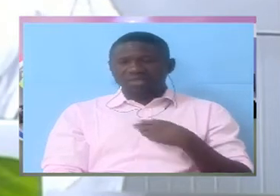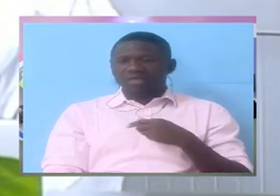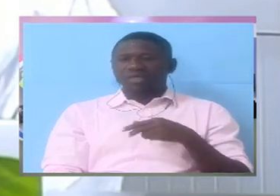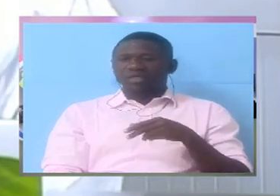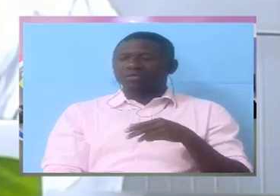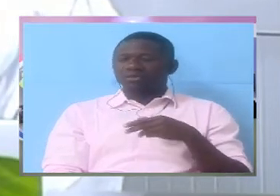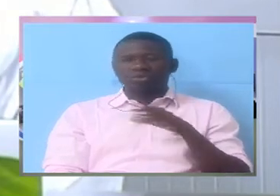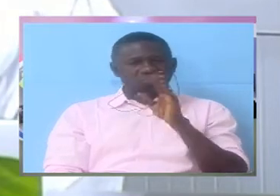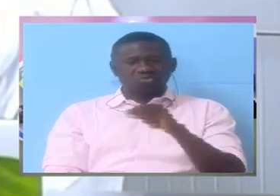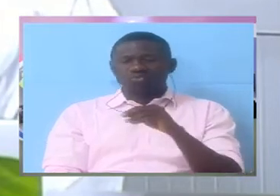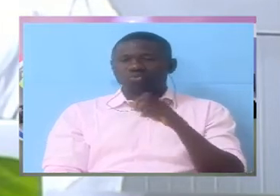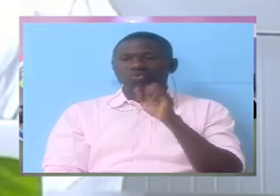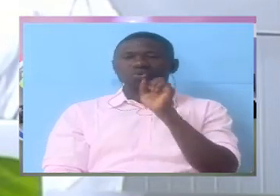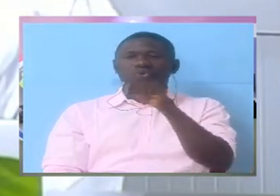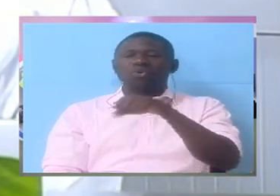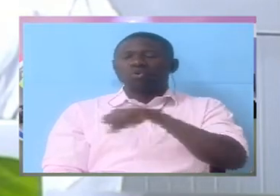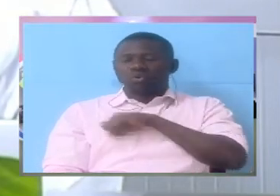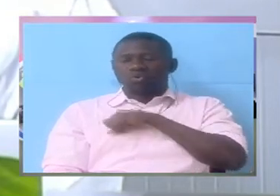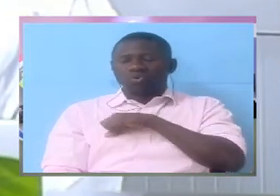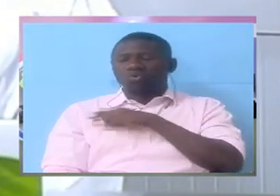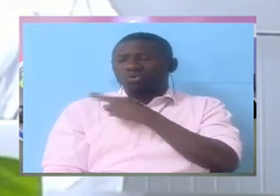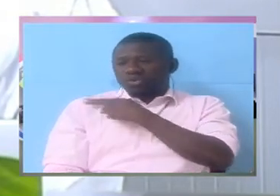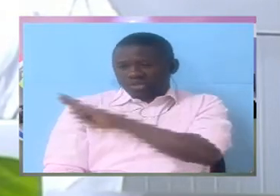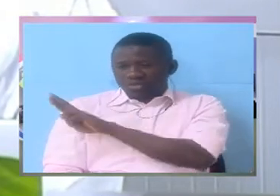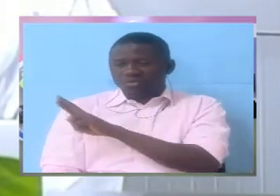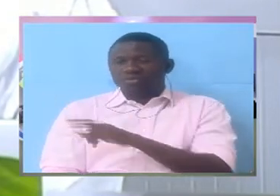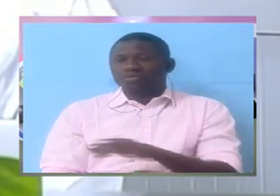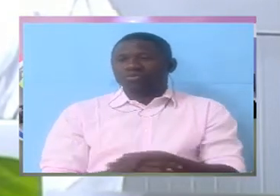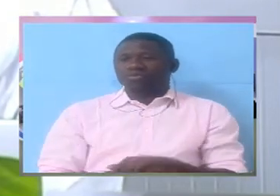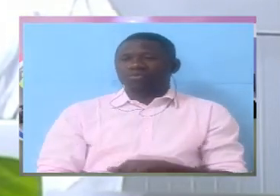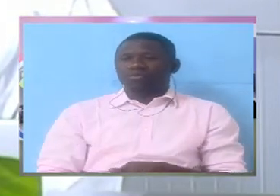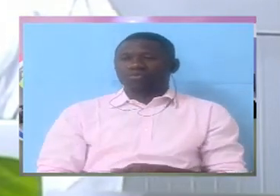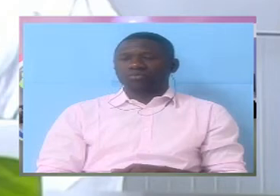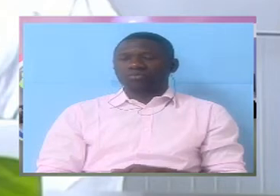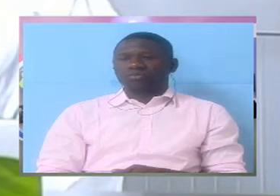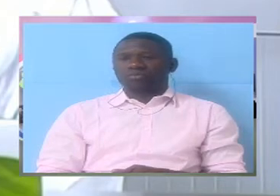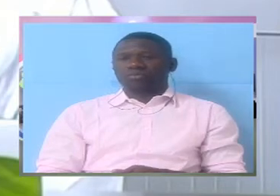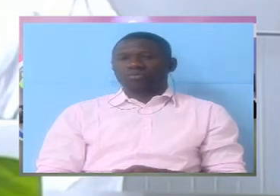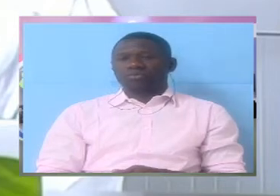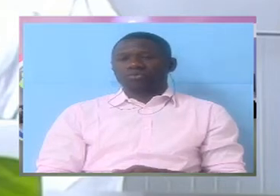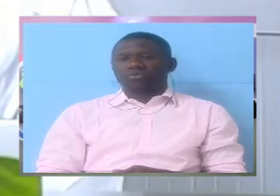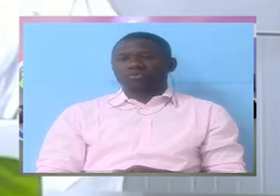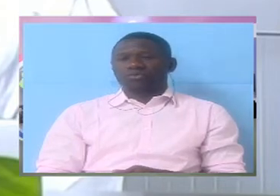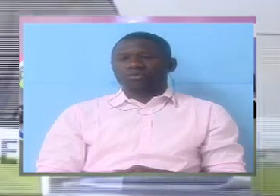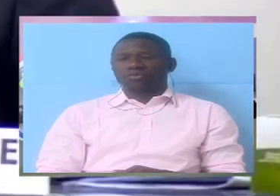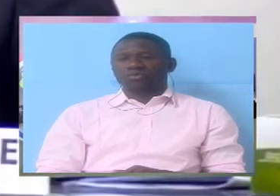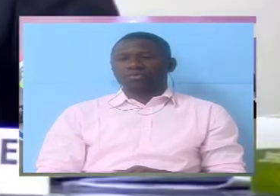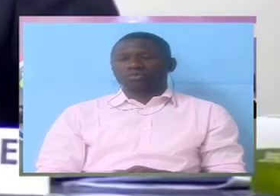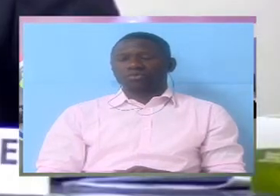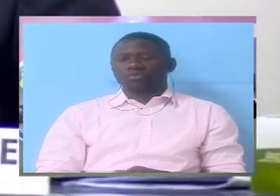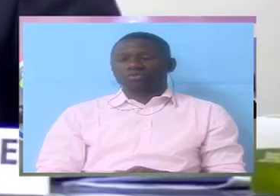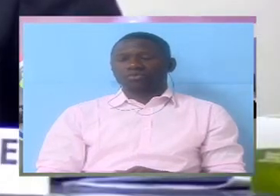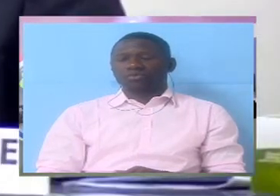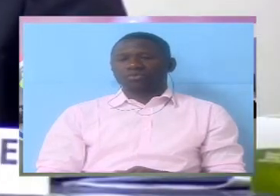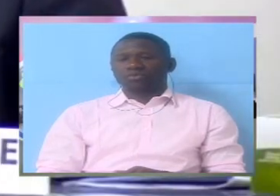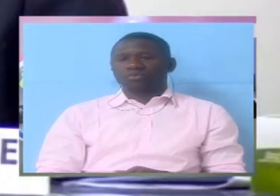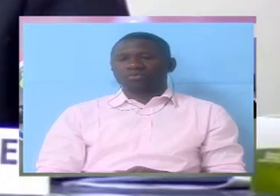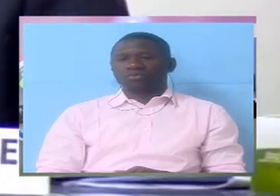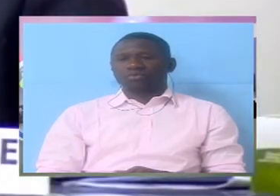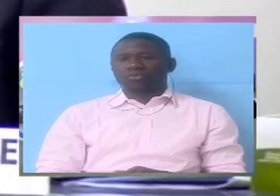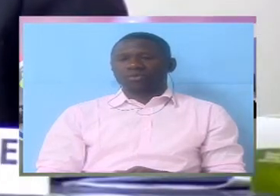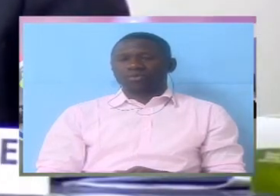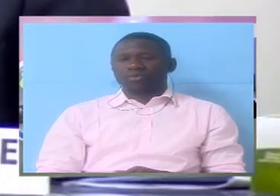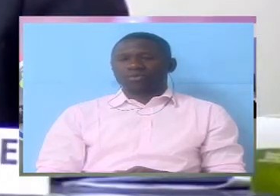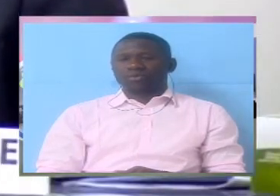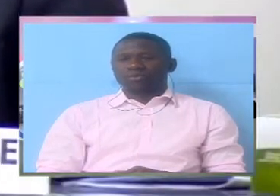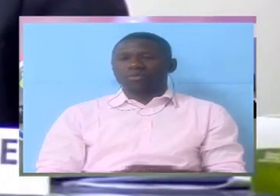state. Anybody can practice your religion. But you are depriving them